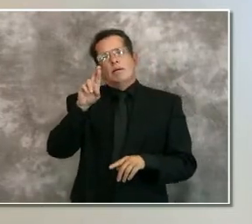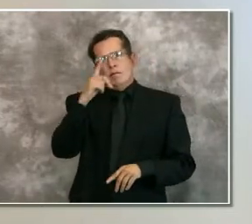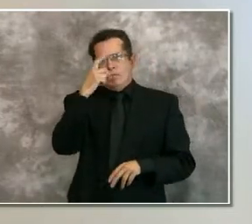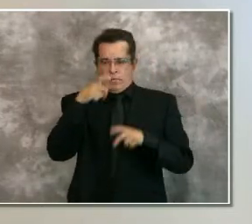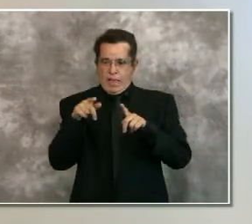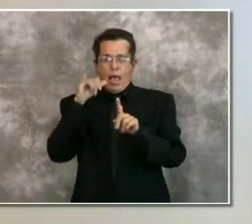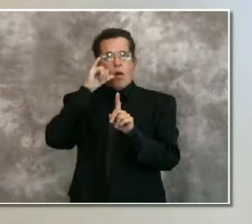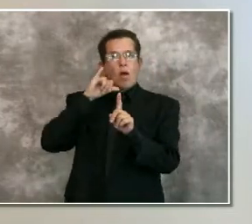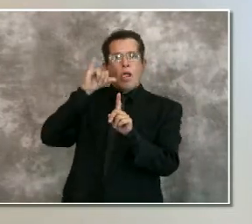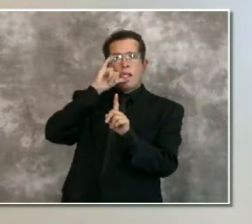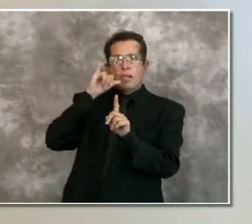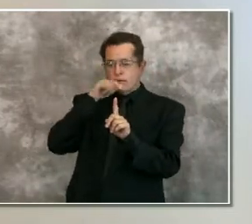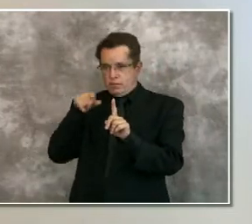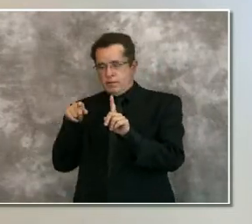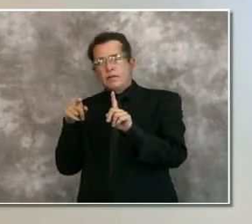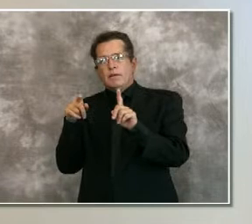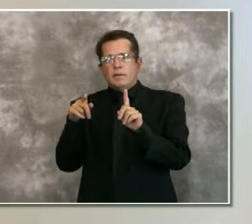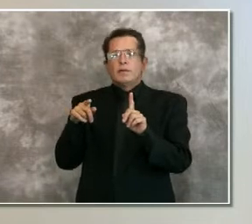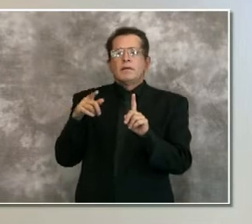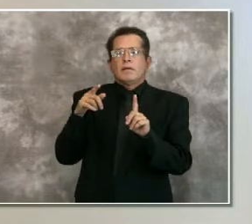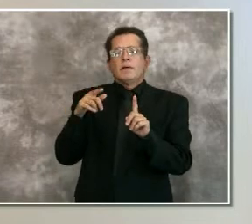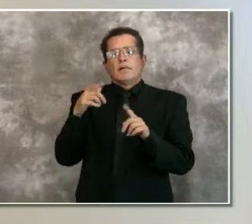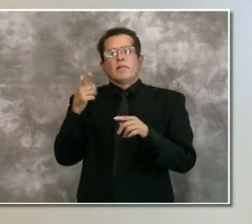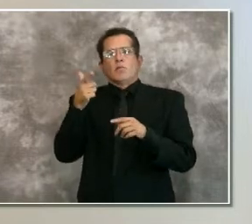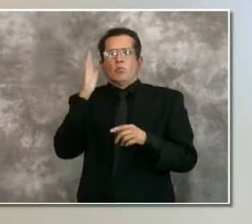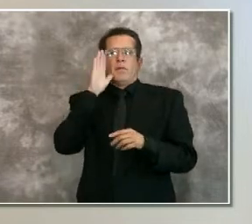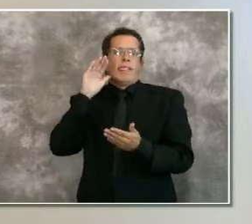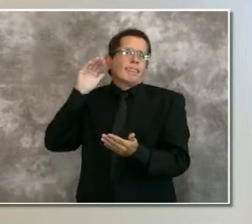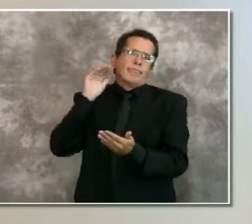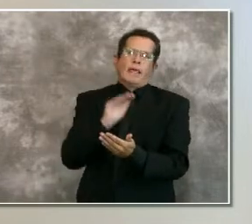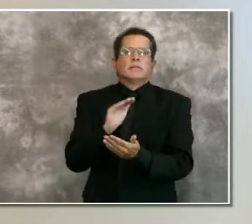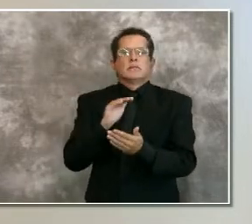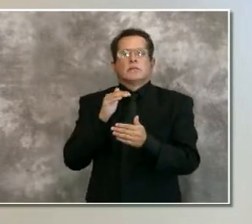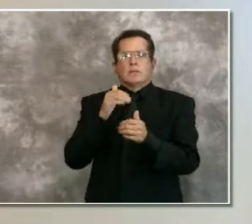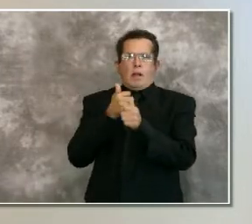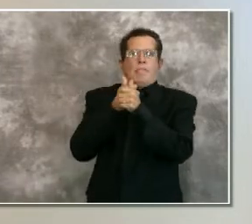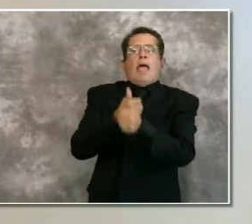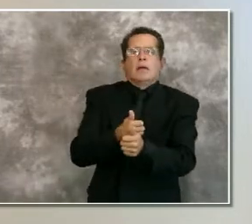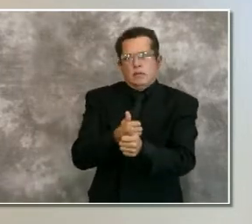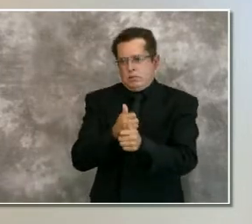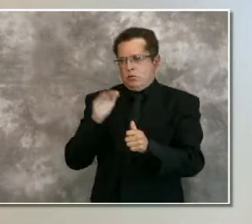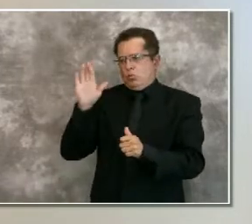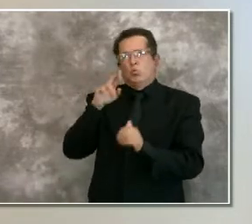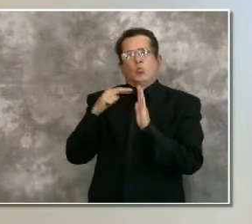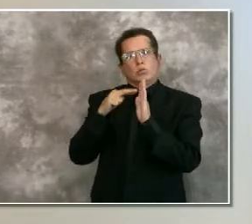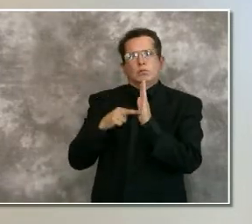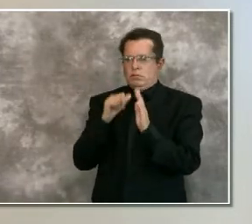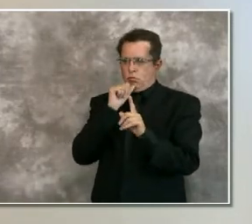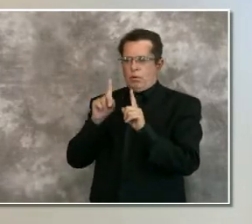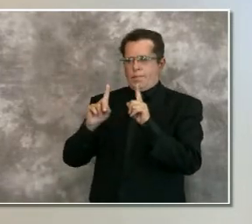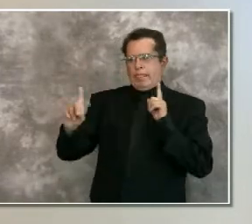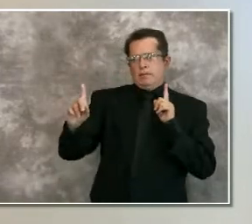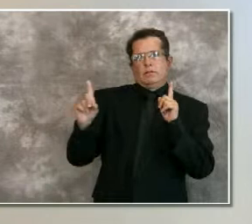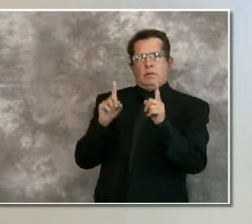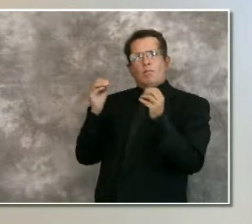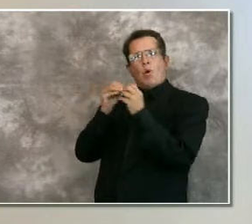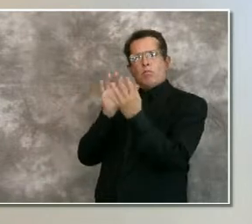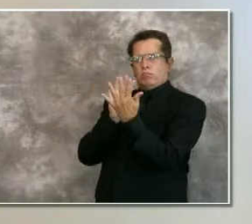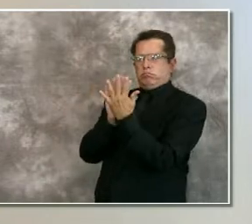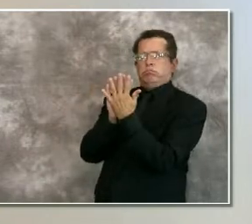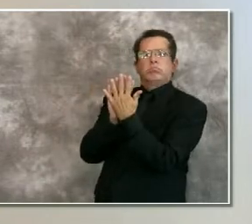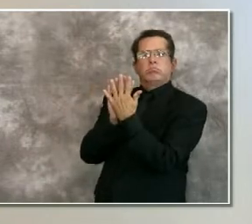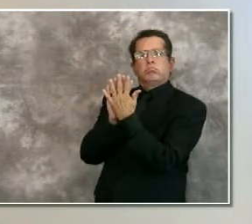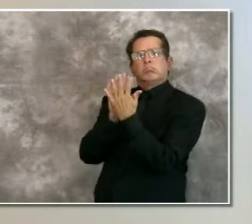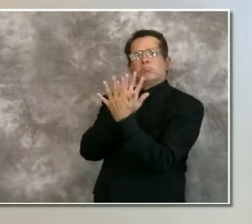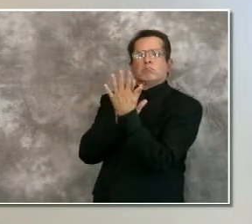alcohol consumption impairs judgment and may lead to less compliance with physical distancing guidelines. People often spend more time in a